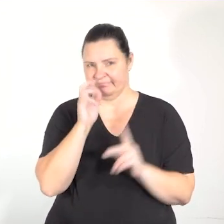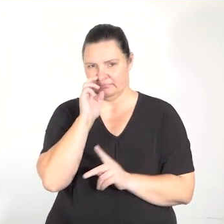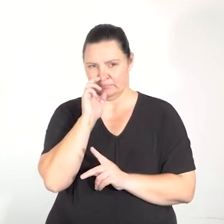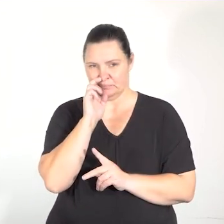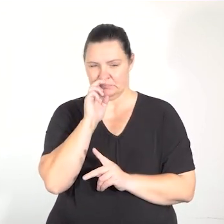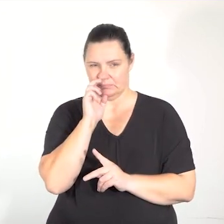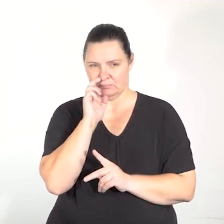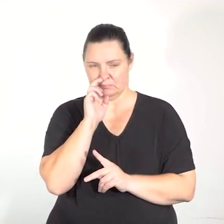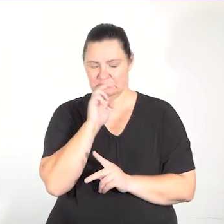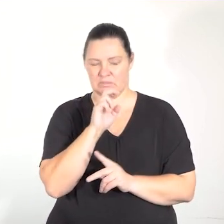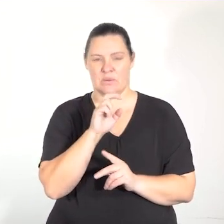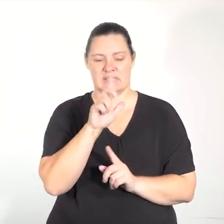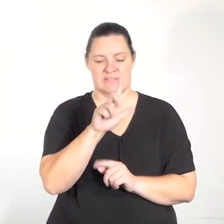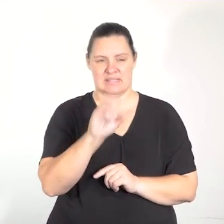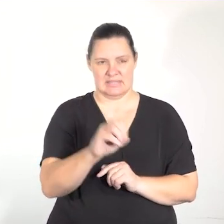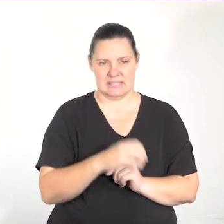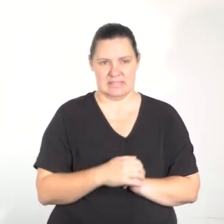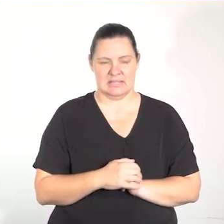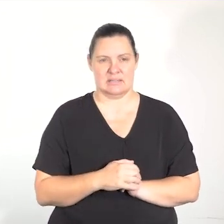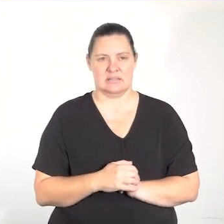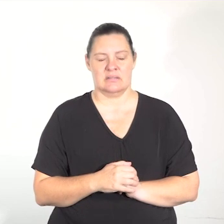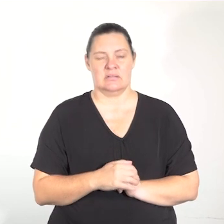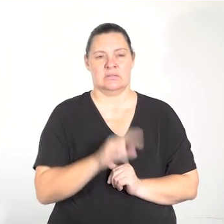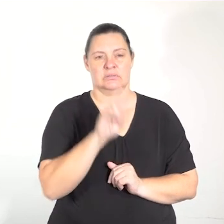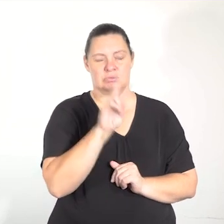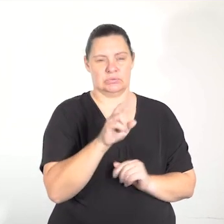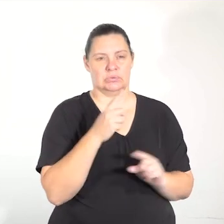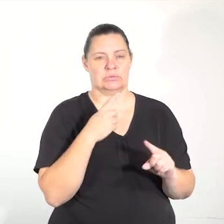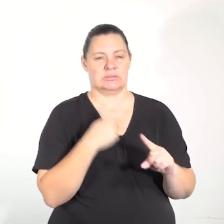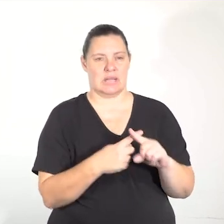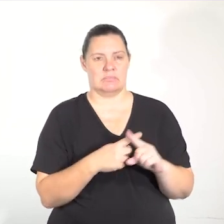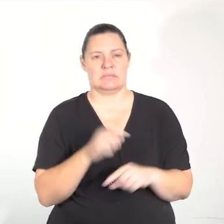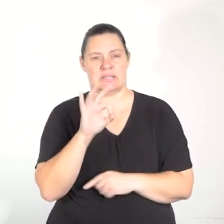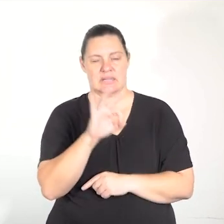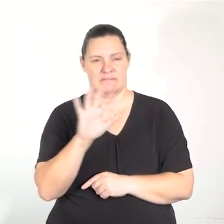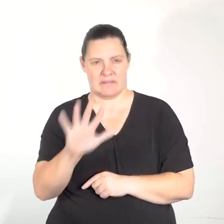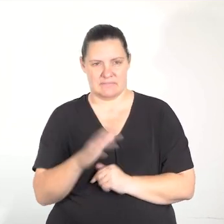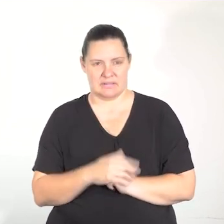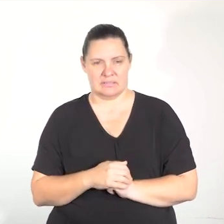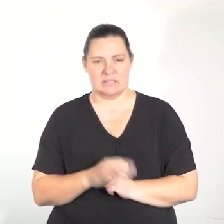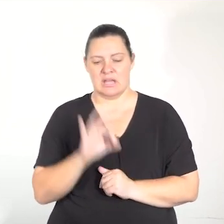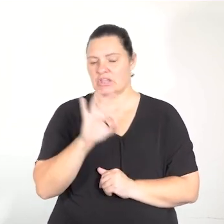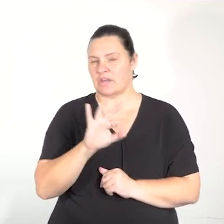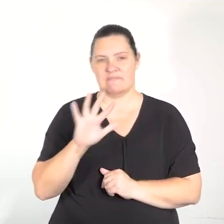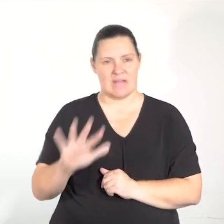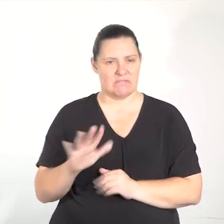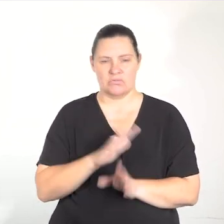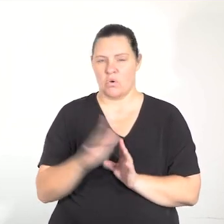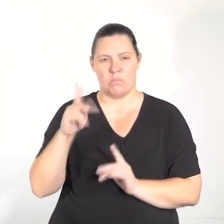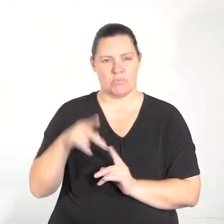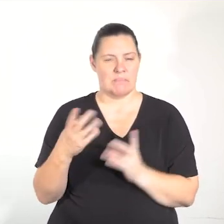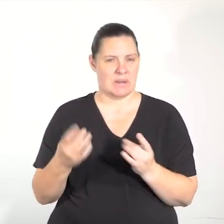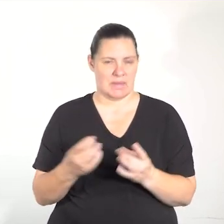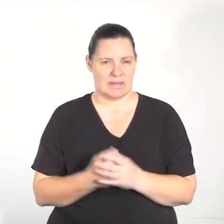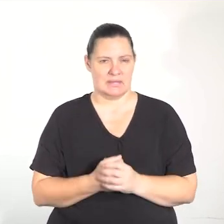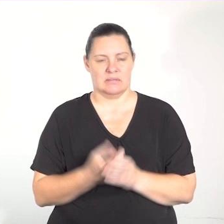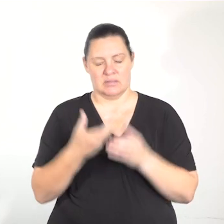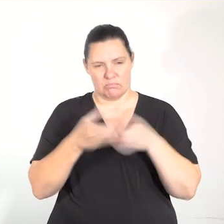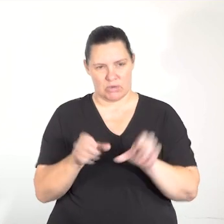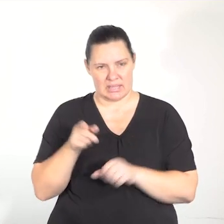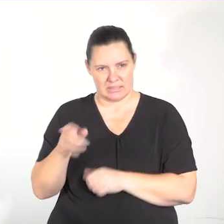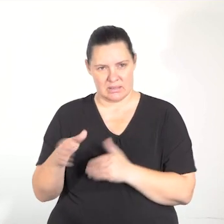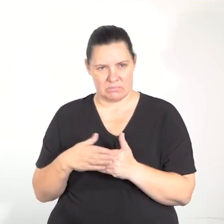okay. Let's go to 70. Again, 70 is 2 multiplied by 35, but 35 is not a prime number, so